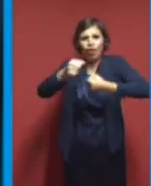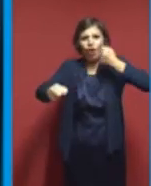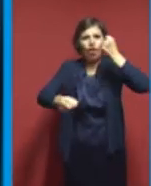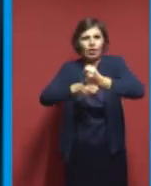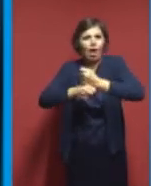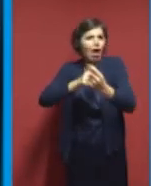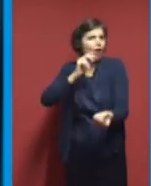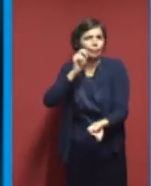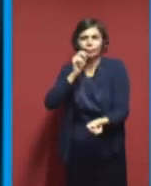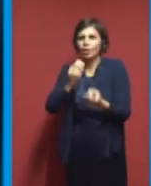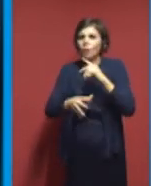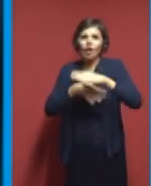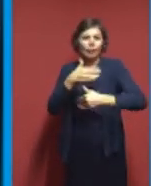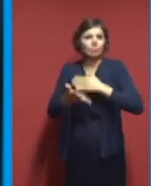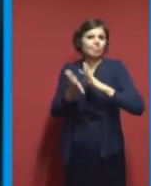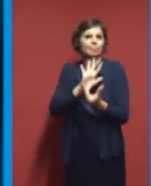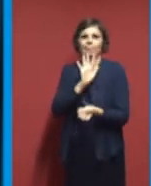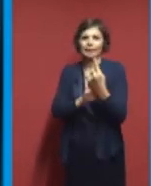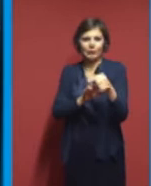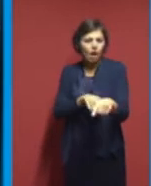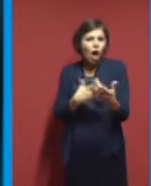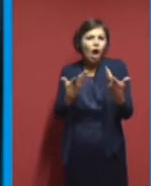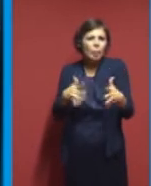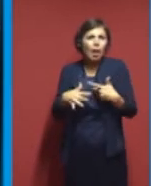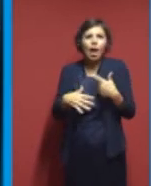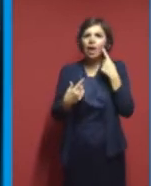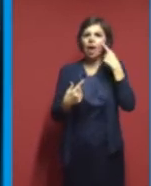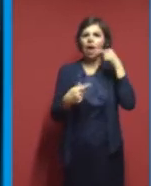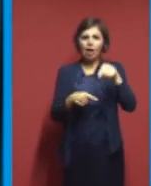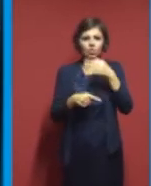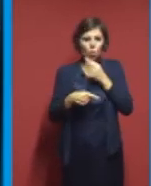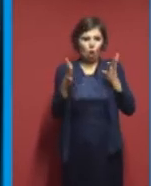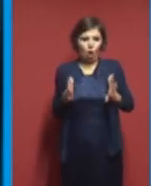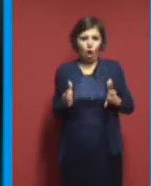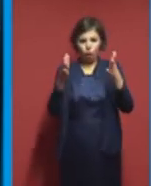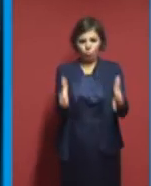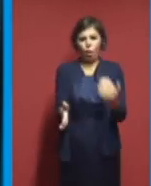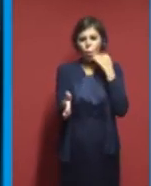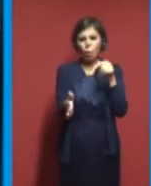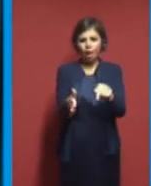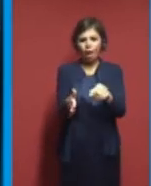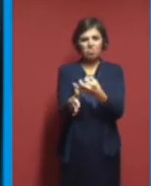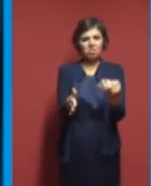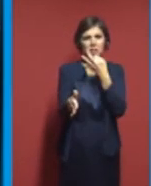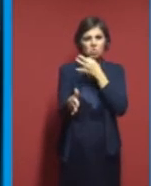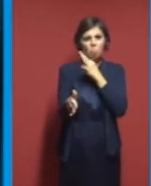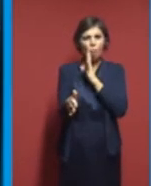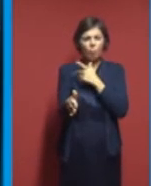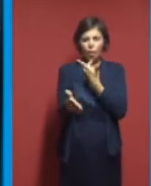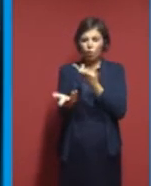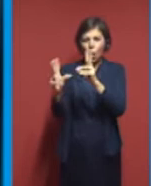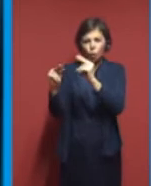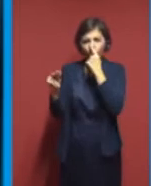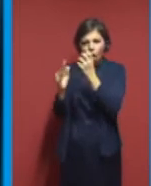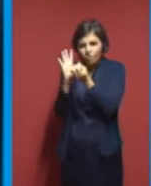And this is what I like to call Body 3.0, an era where we're going to use the power of our own cells to regenerate our bodies.